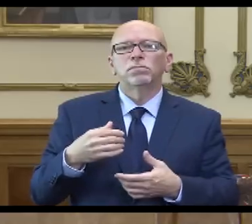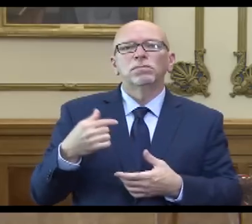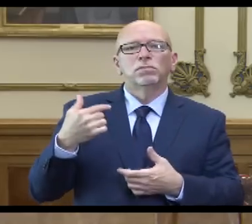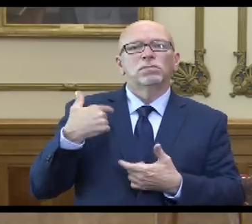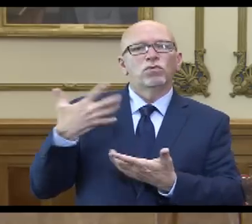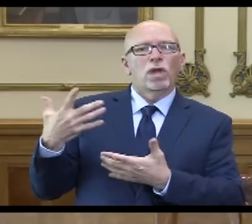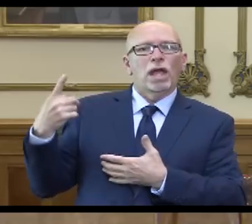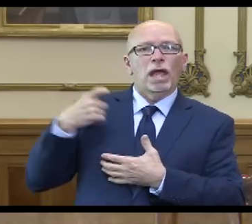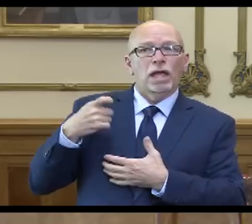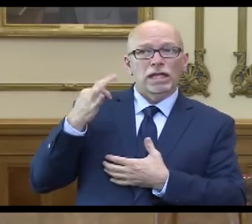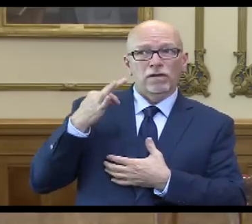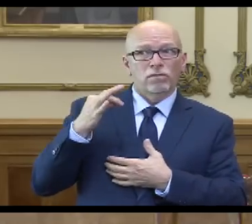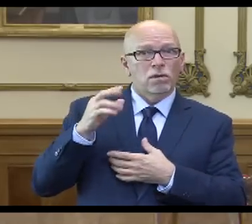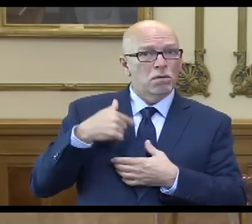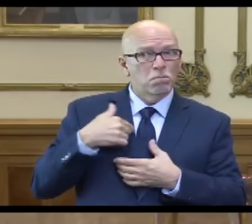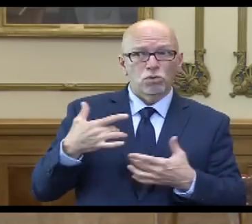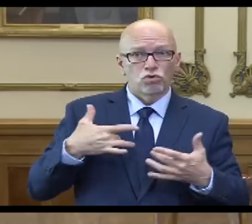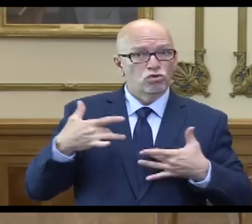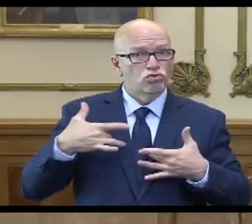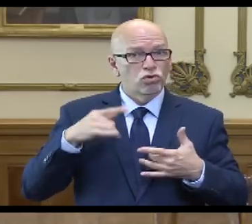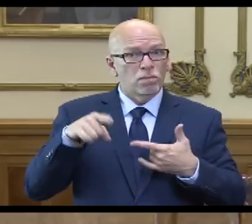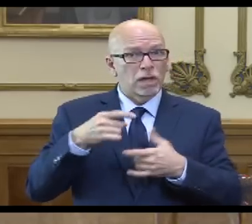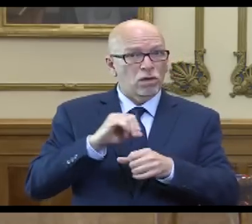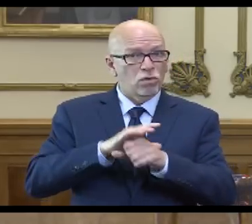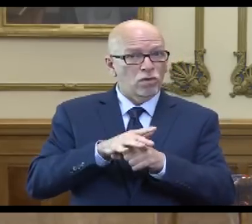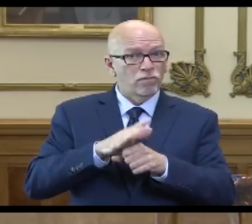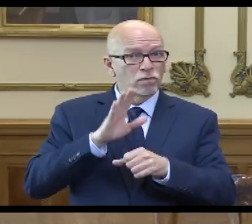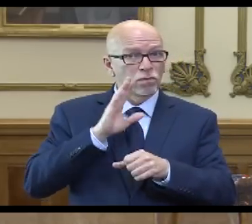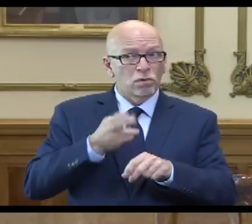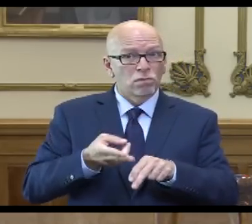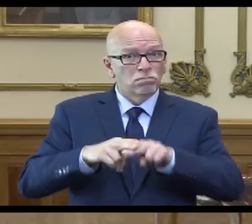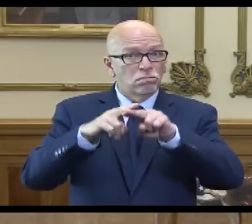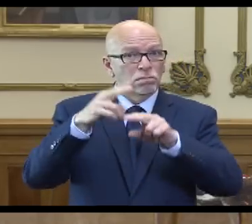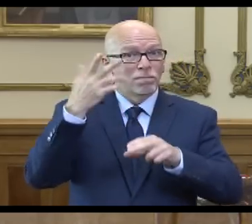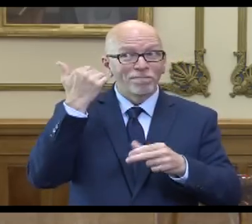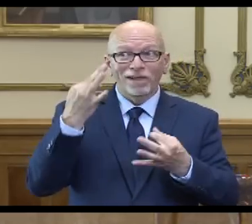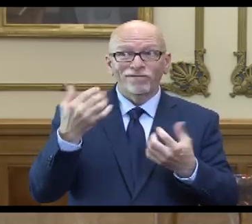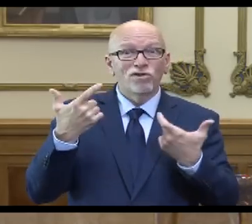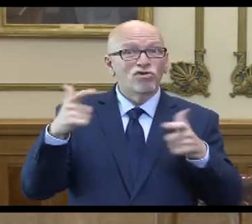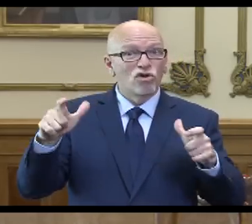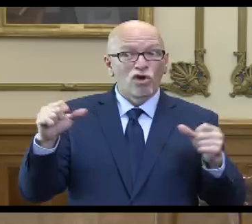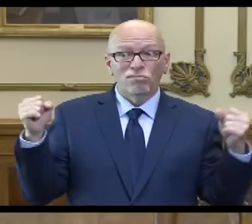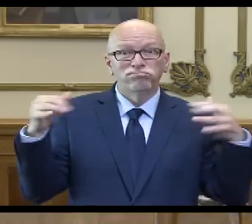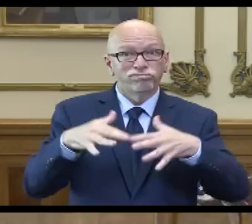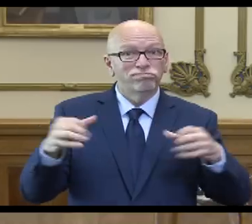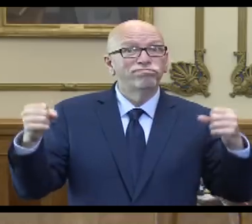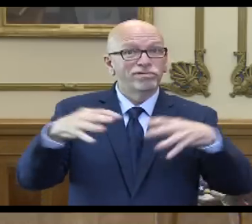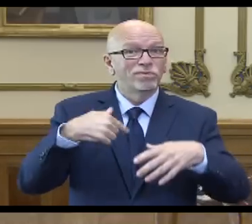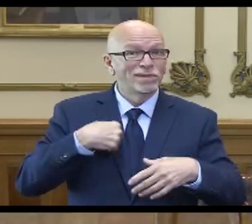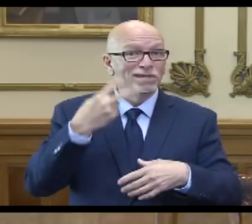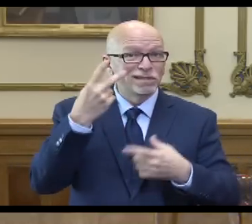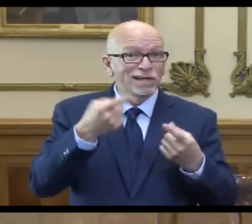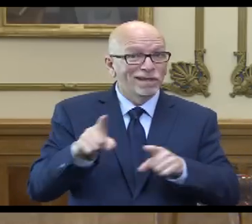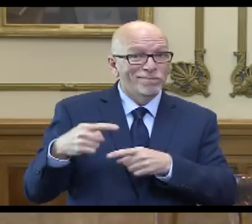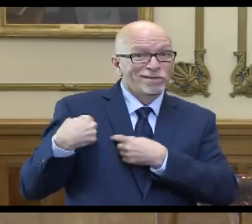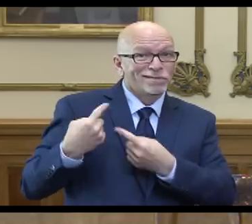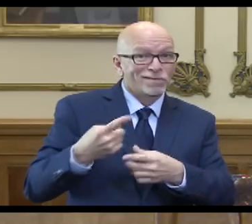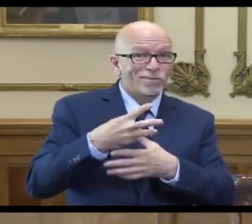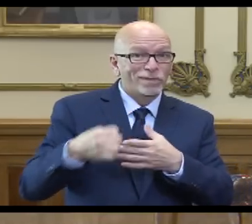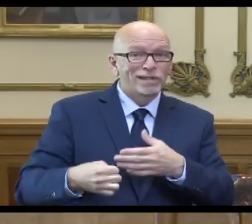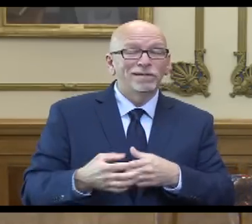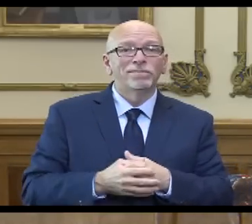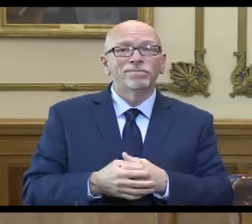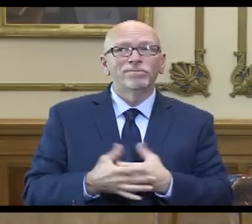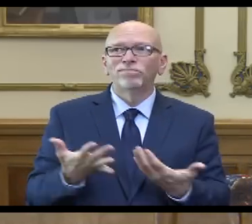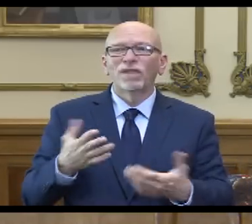asked whether I'm concerned about an uptick in COVID-19 cases due to the large gatherings that we have been seeing take place.